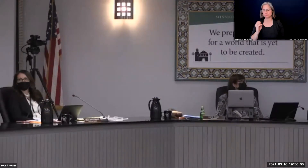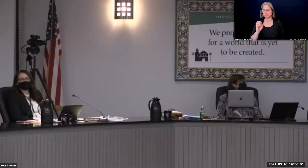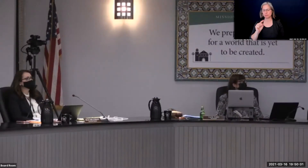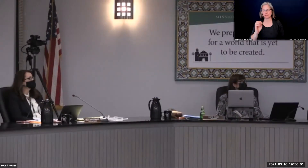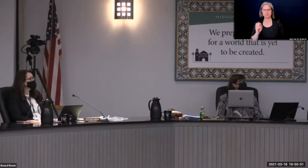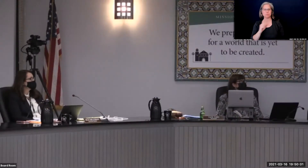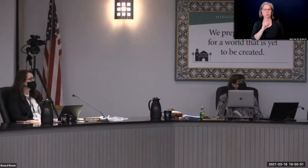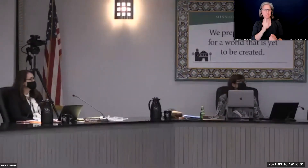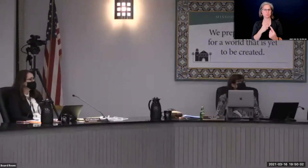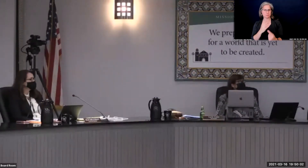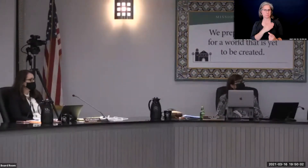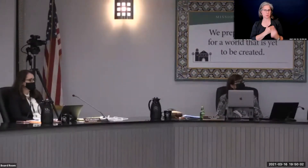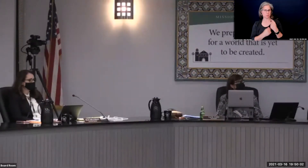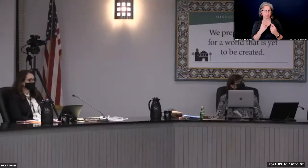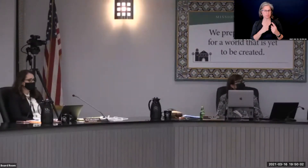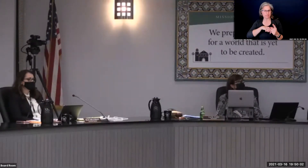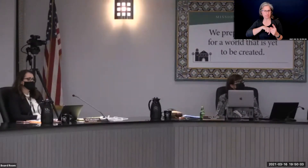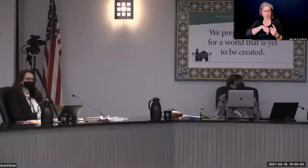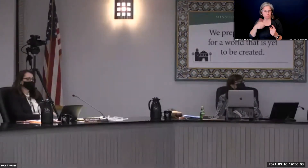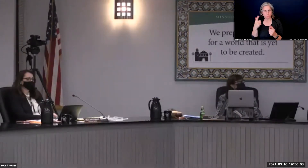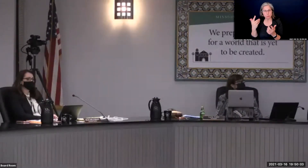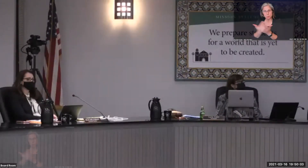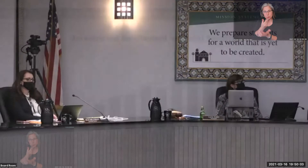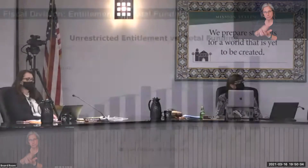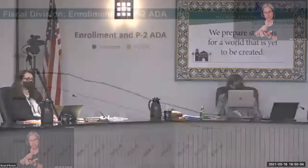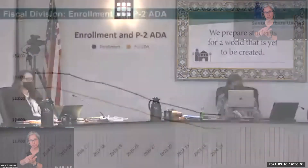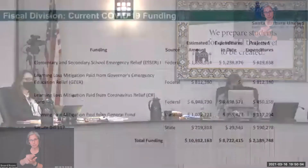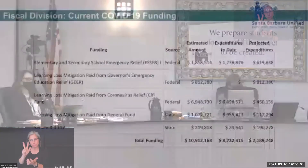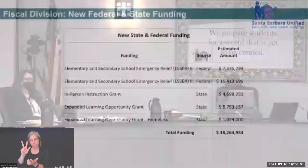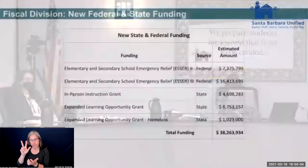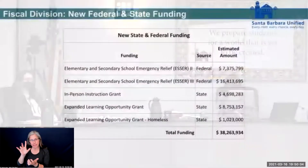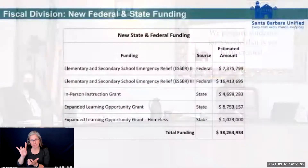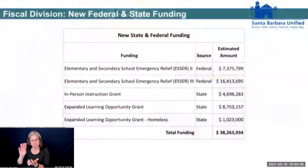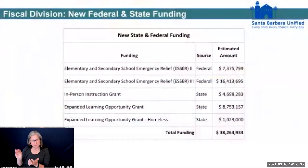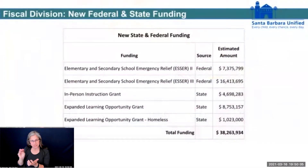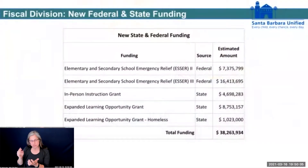you go back to the slide of the new monies, the 38 million, please?